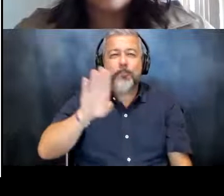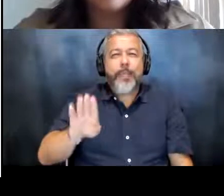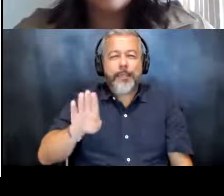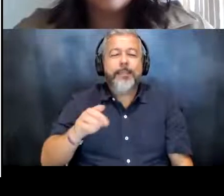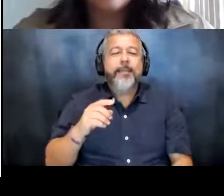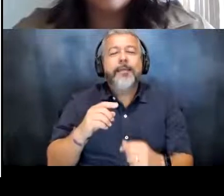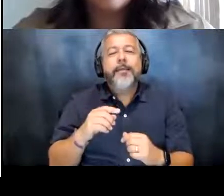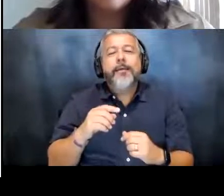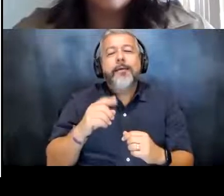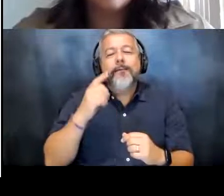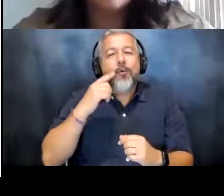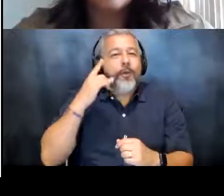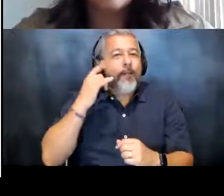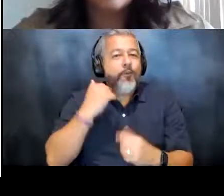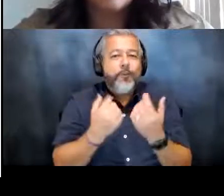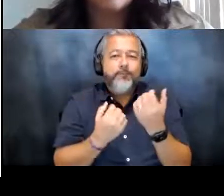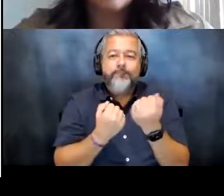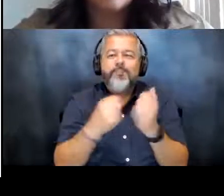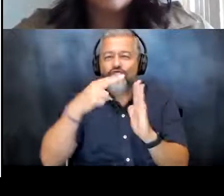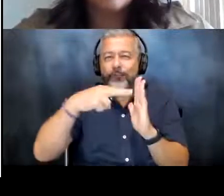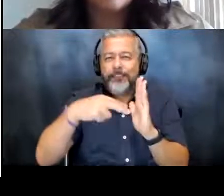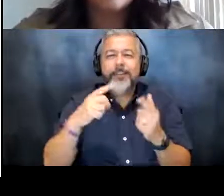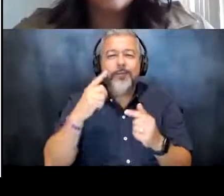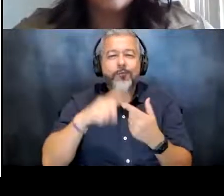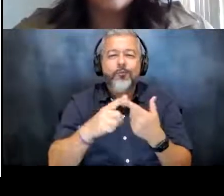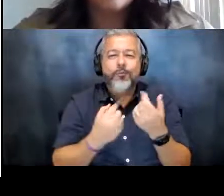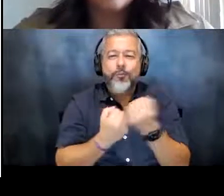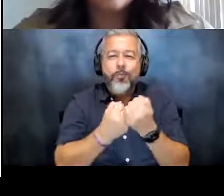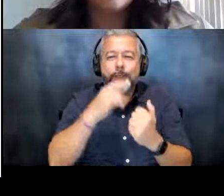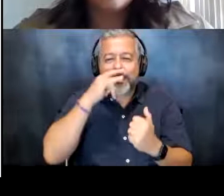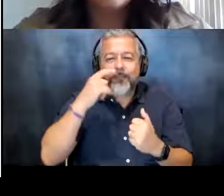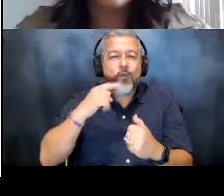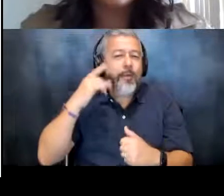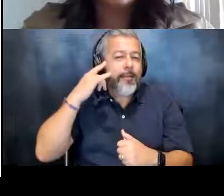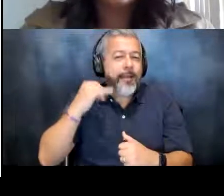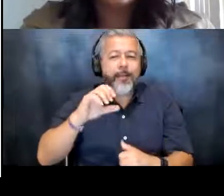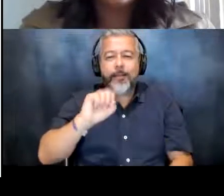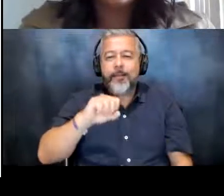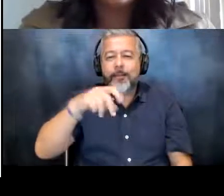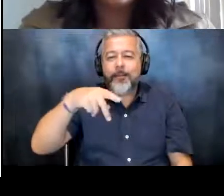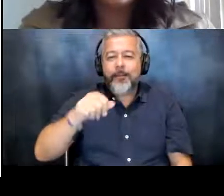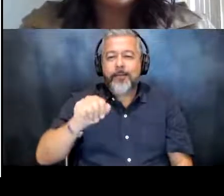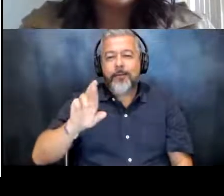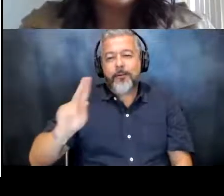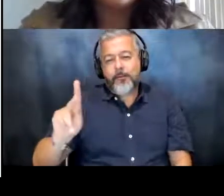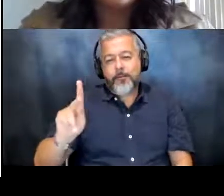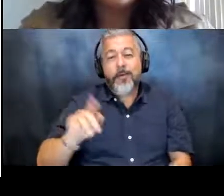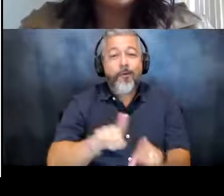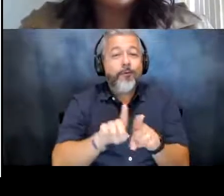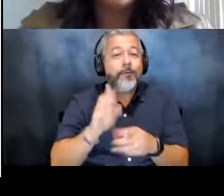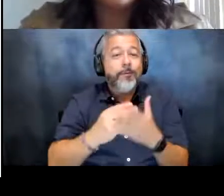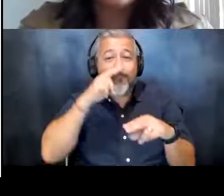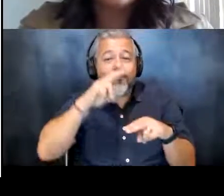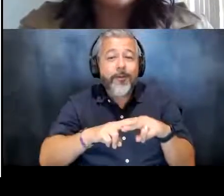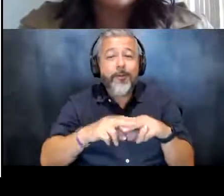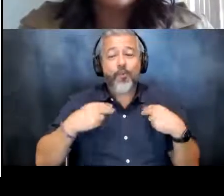California Supporting Providers and Reaching Kids, or Calspark. And we'll also have some fun human-centered design